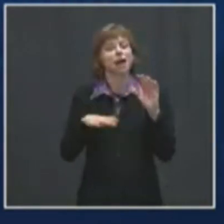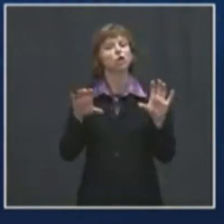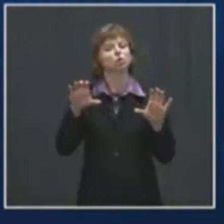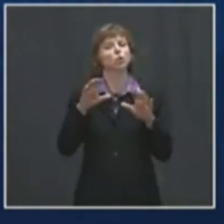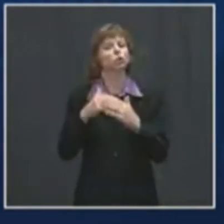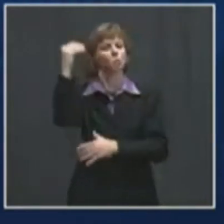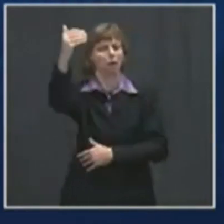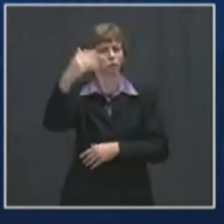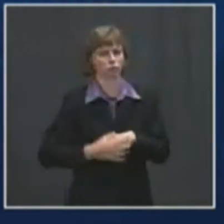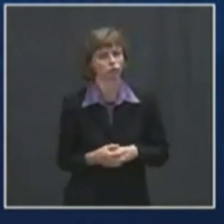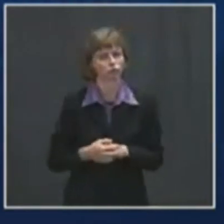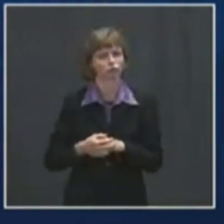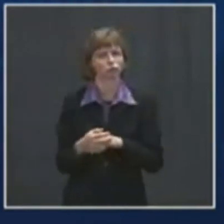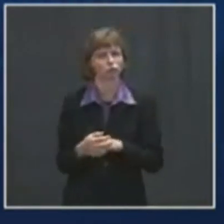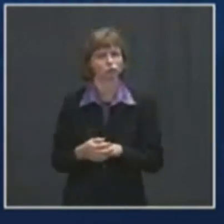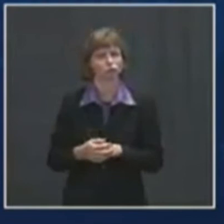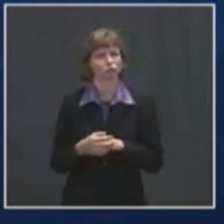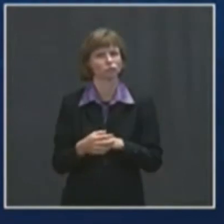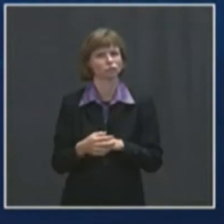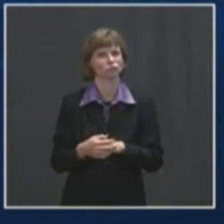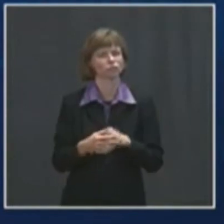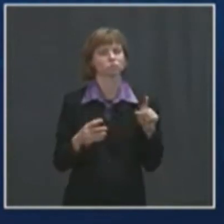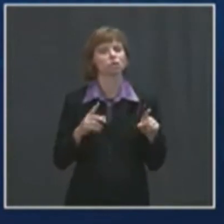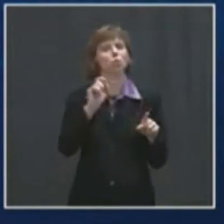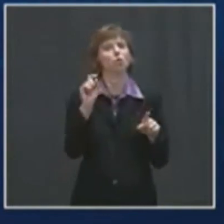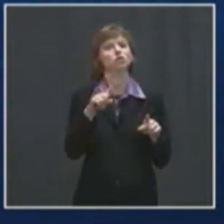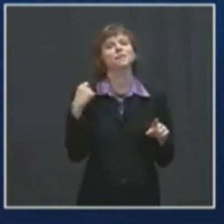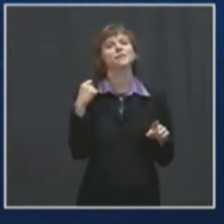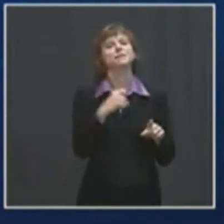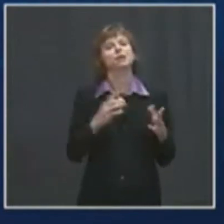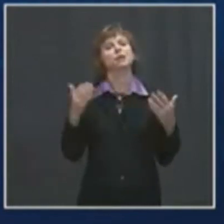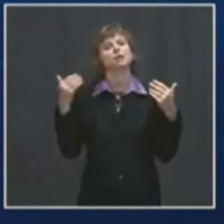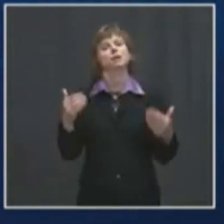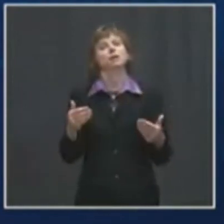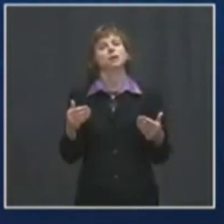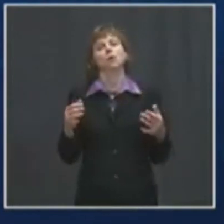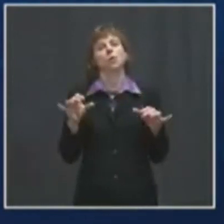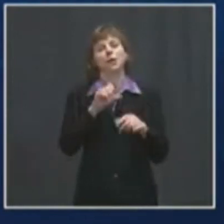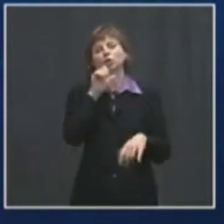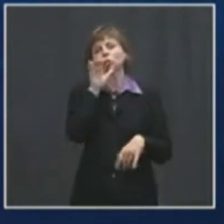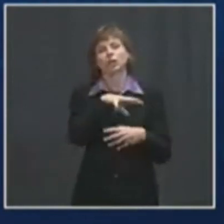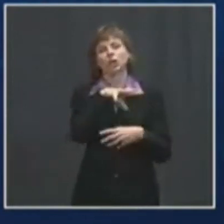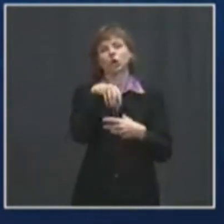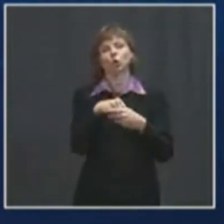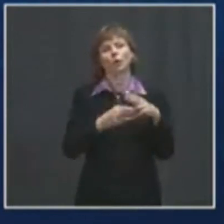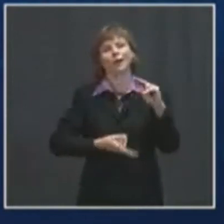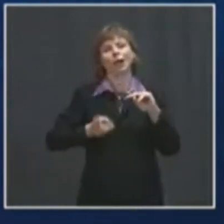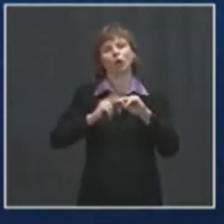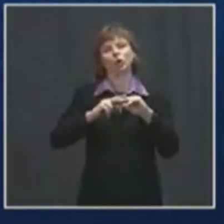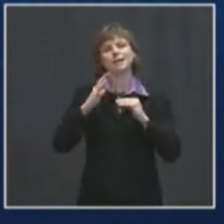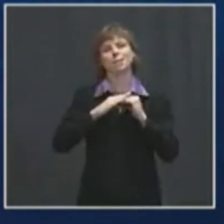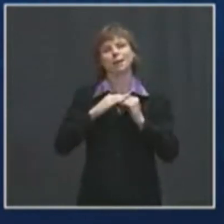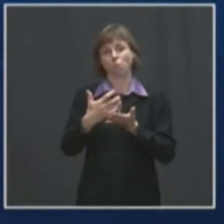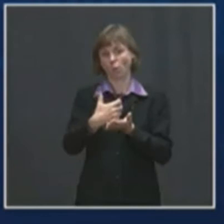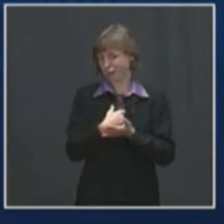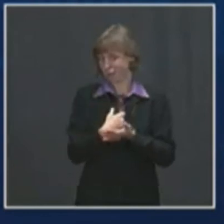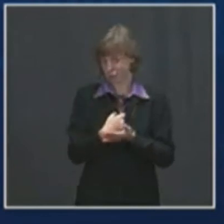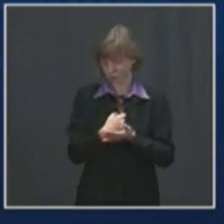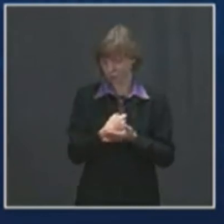more question. The Senate moved forward with a measure that did not include an increase in the minimum wage. Has